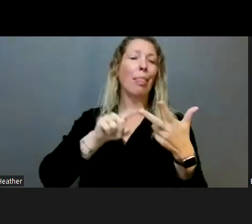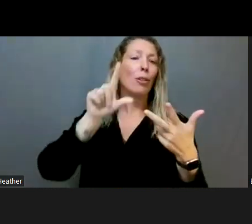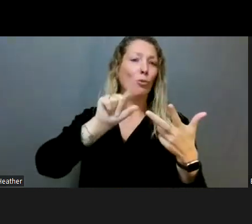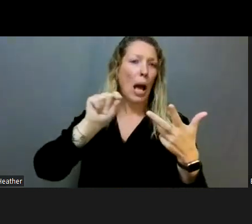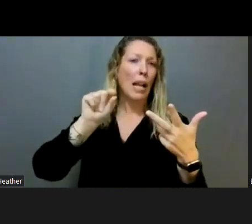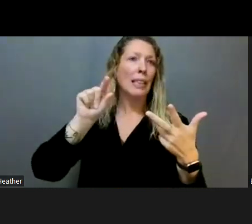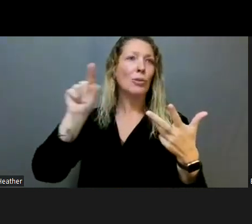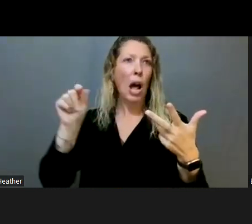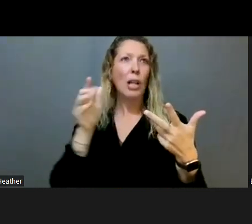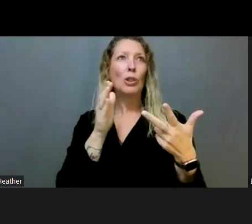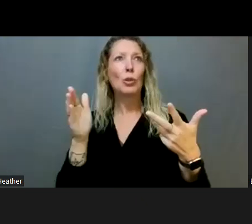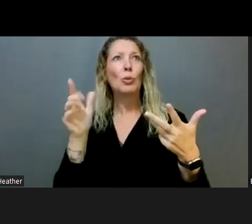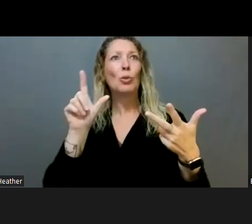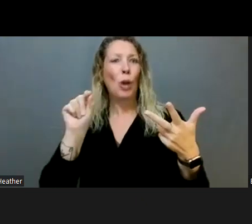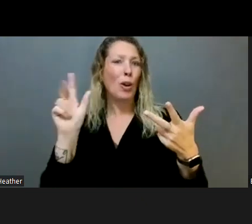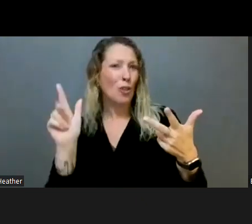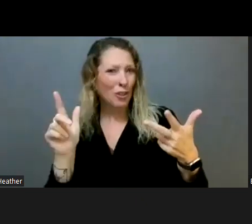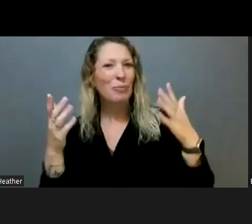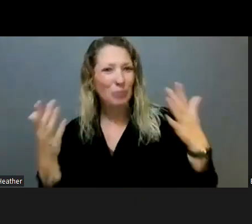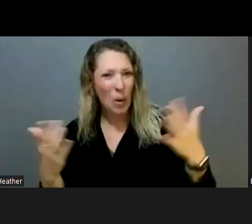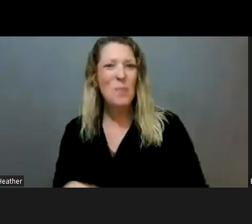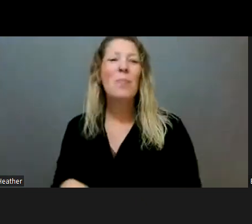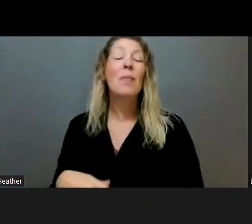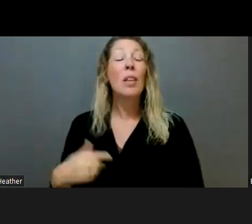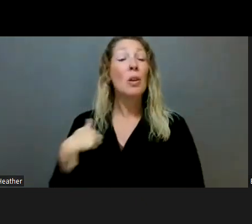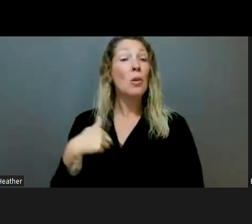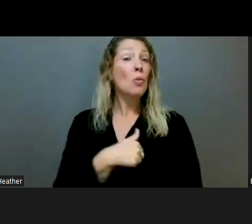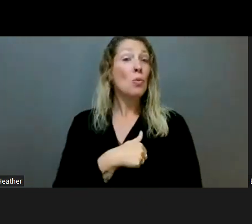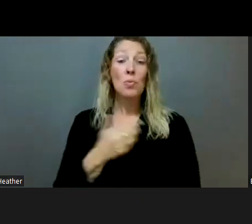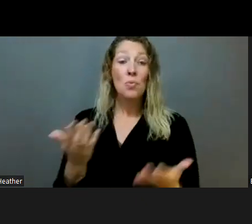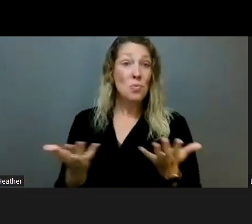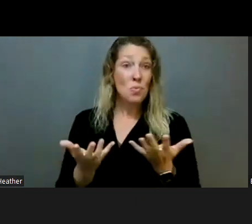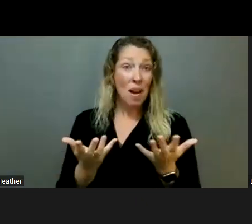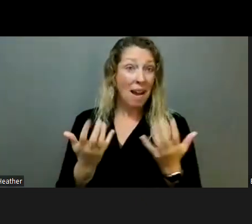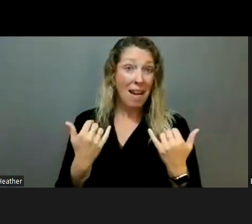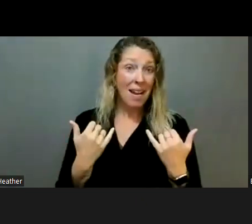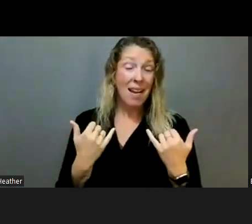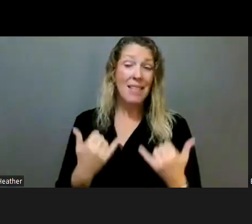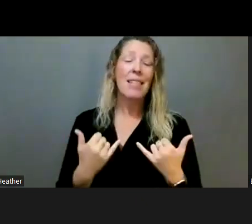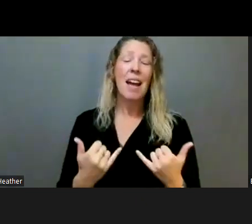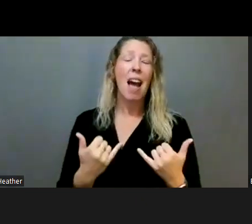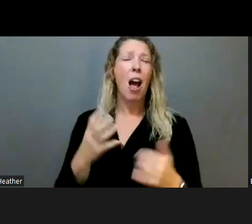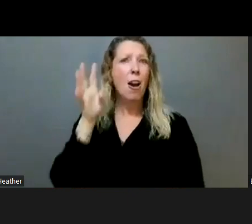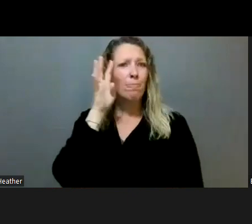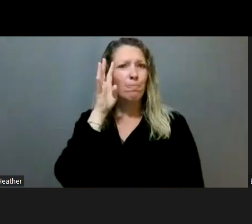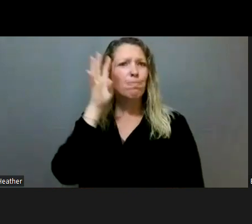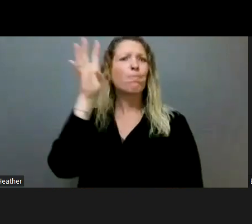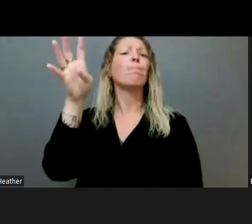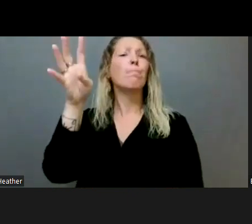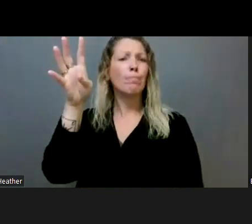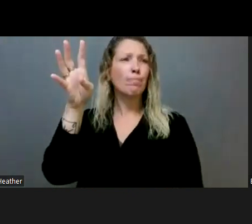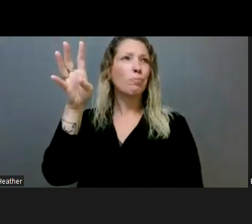2023. And so what we're doing right now is we've wanted to come up with this final kind